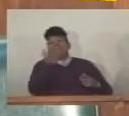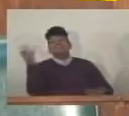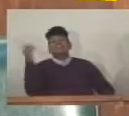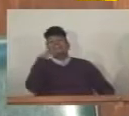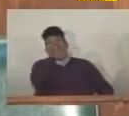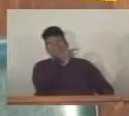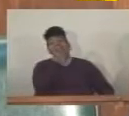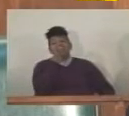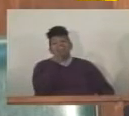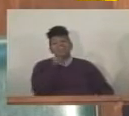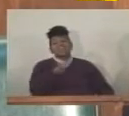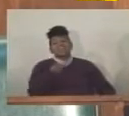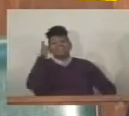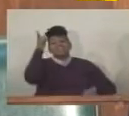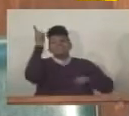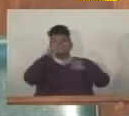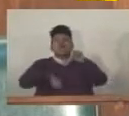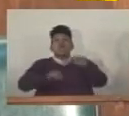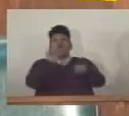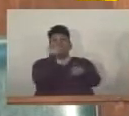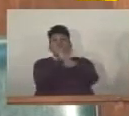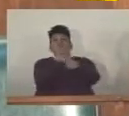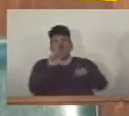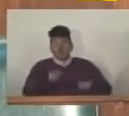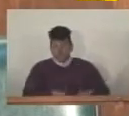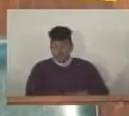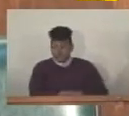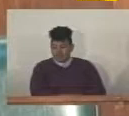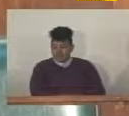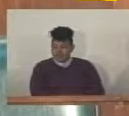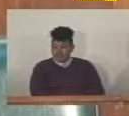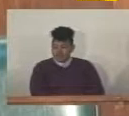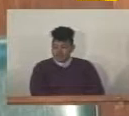say is, it can't work.